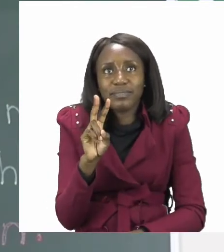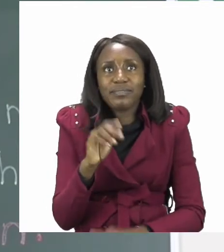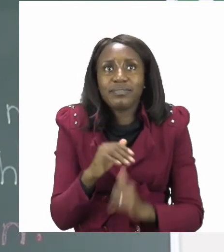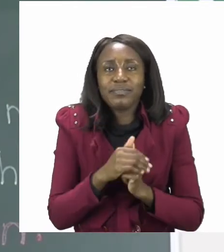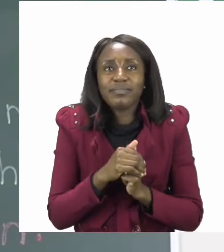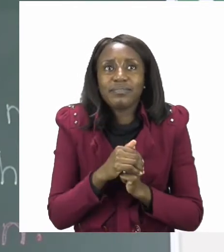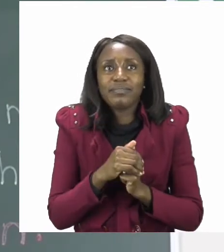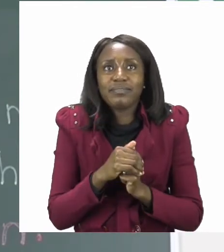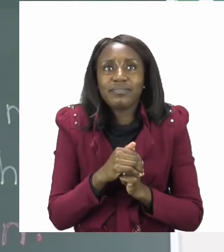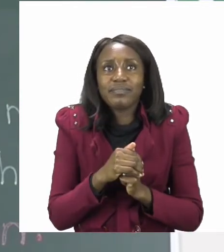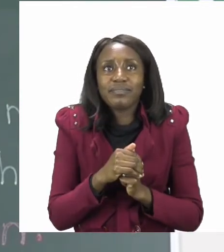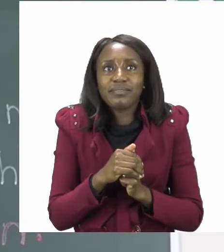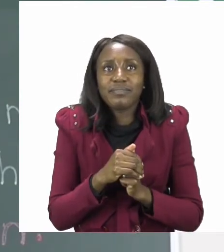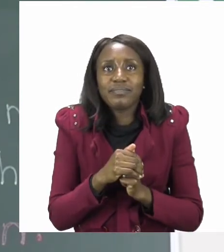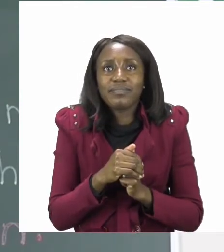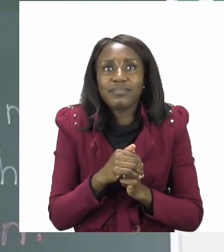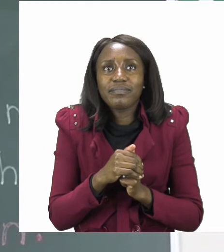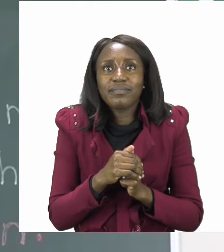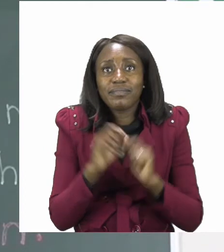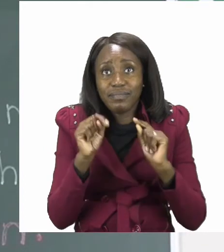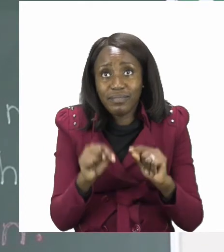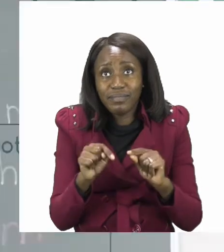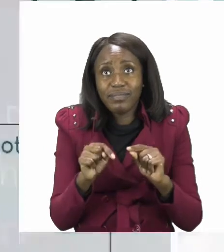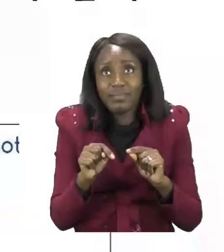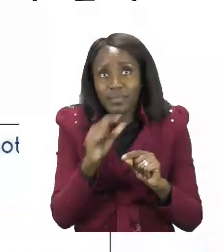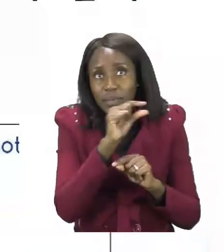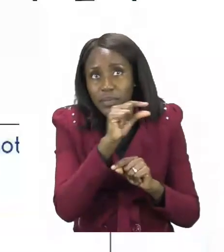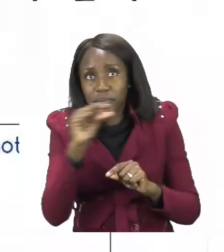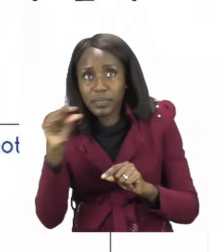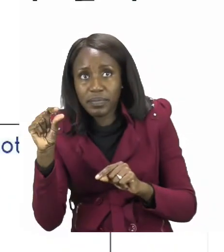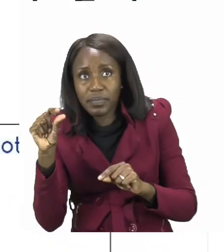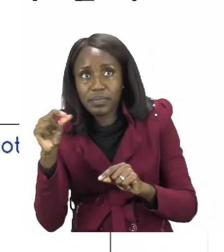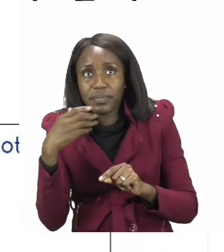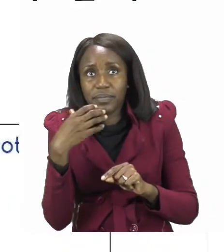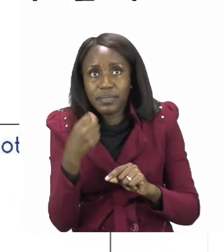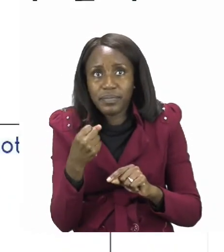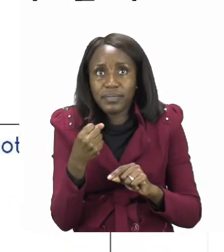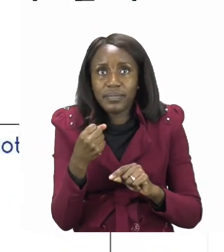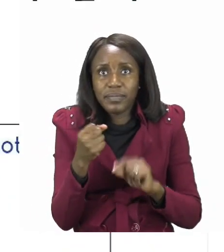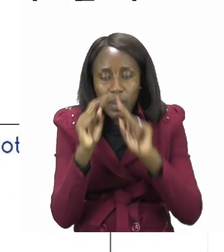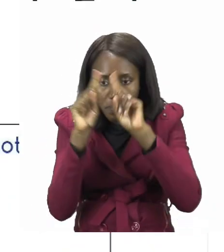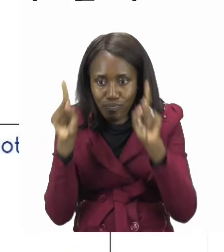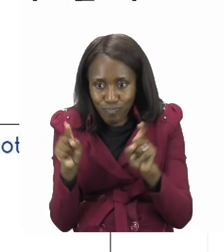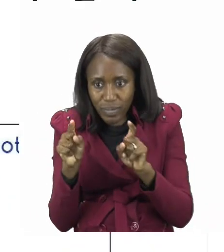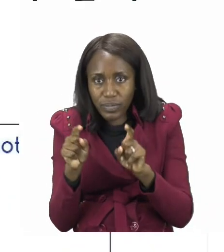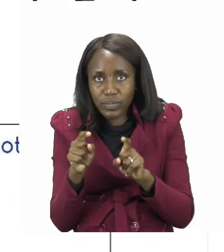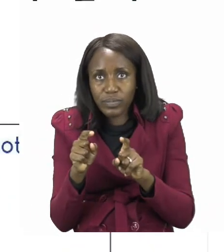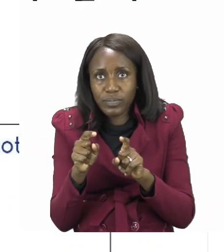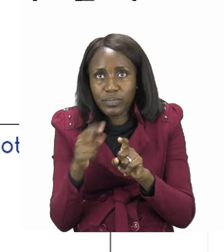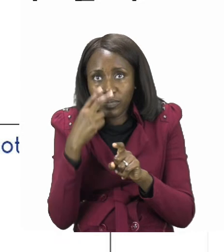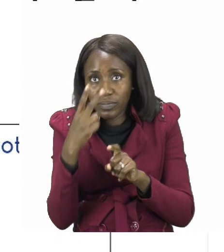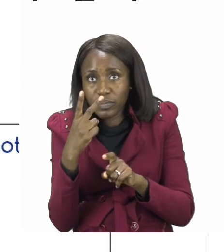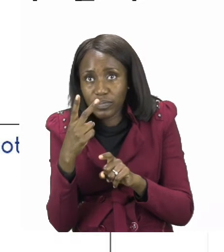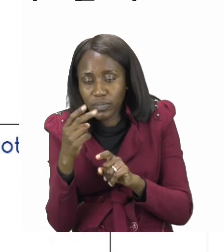take a look. Now the sentences that you can see have the words in brackets. You can see that at the